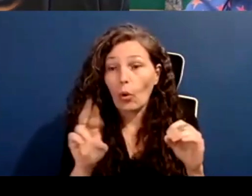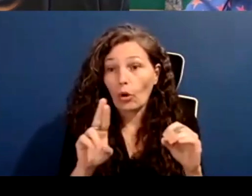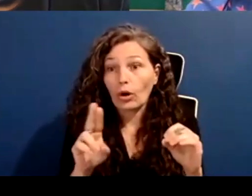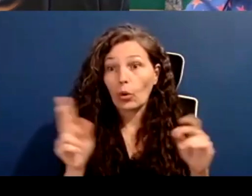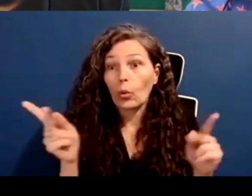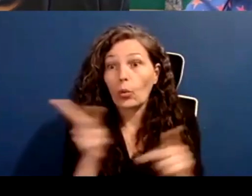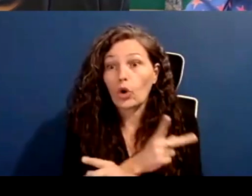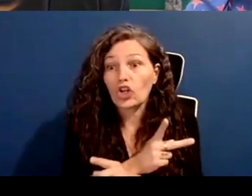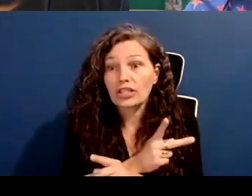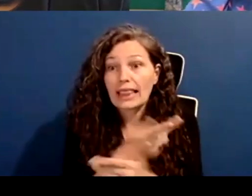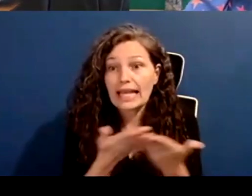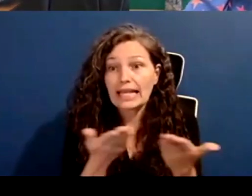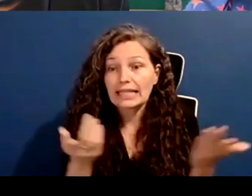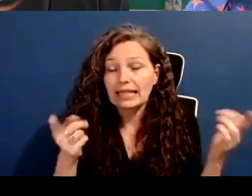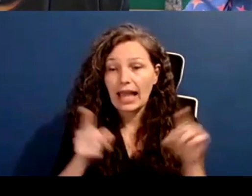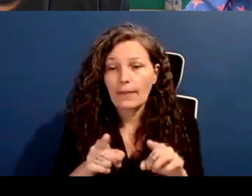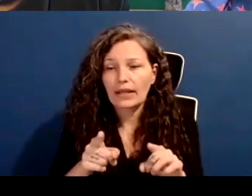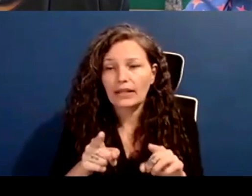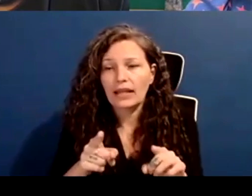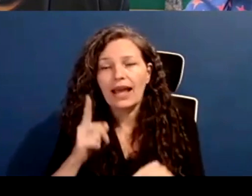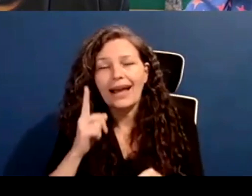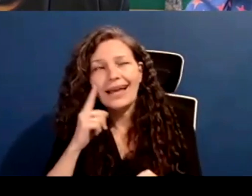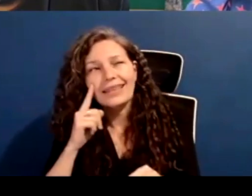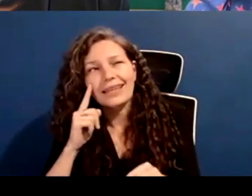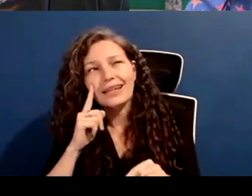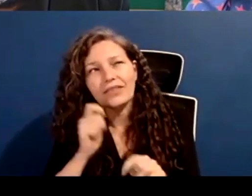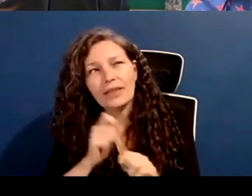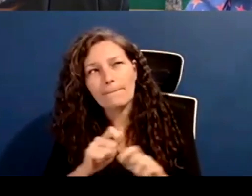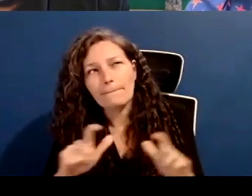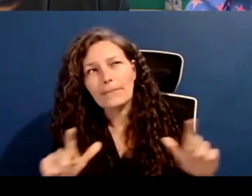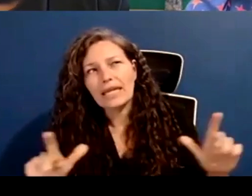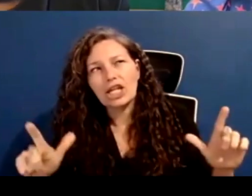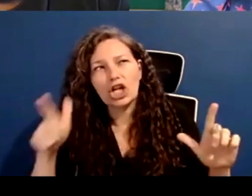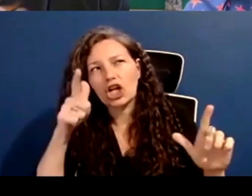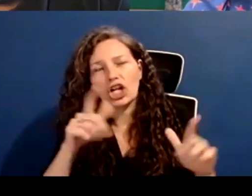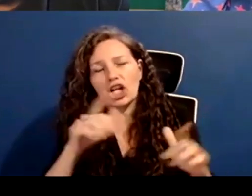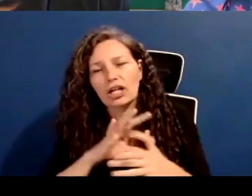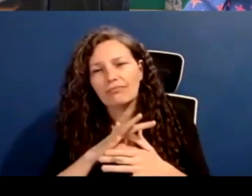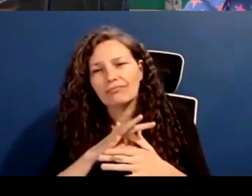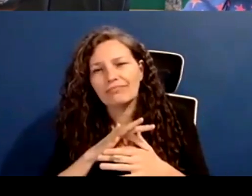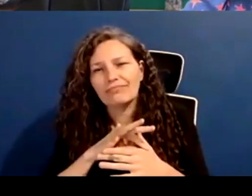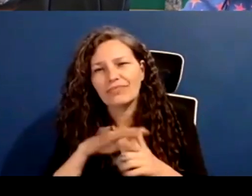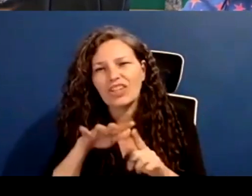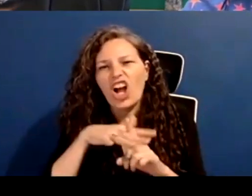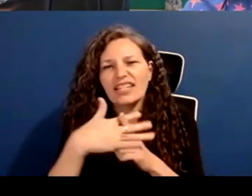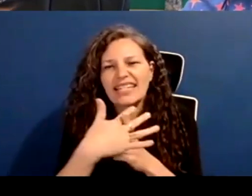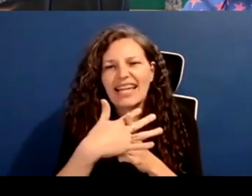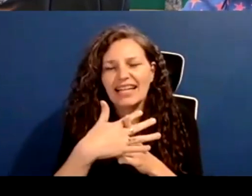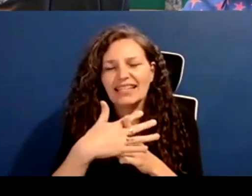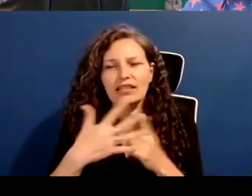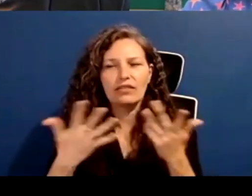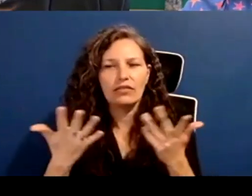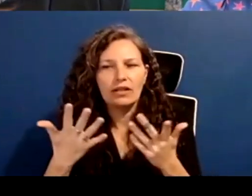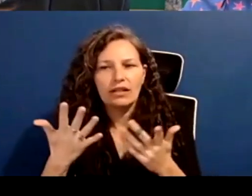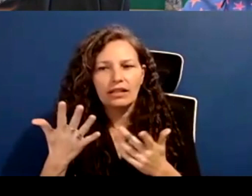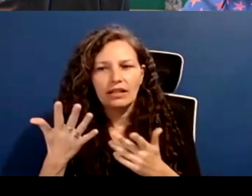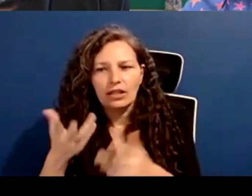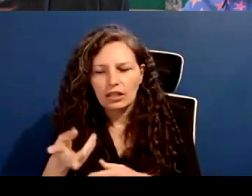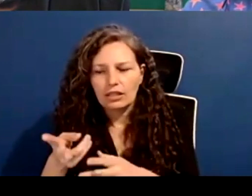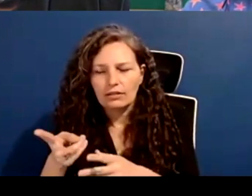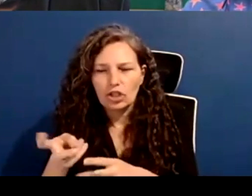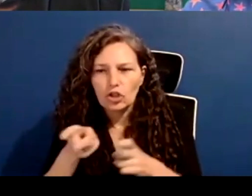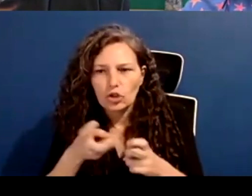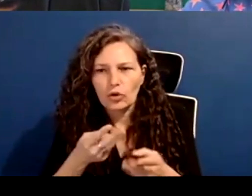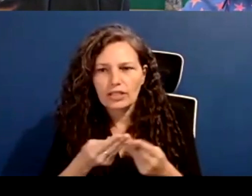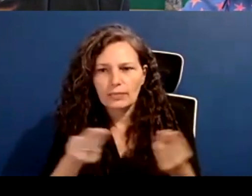in the bigger context of understanding where the source material came from the Gospels, but also understanding what Jesus seems